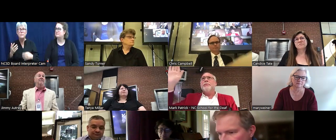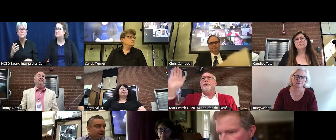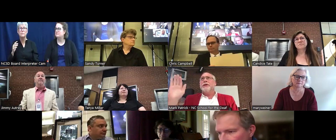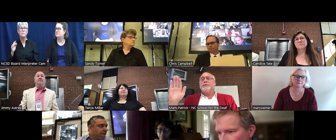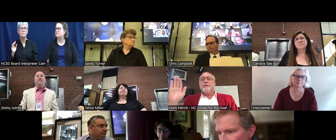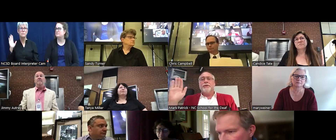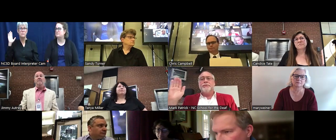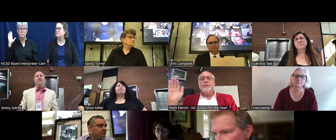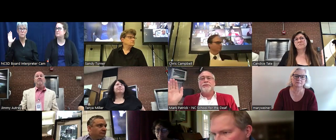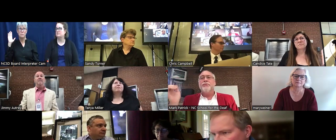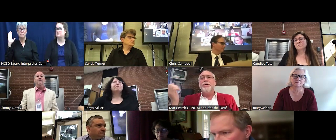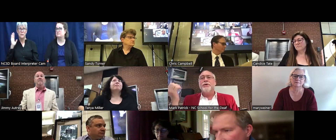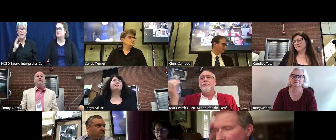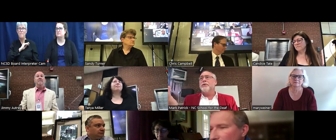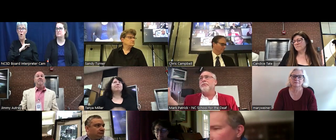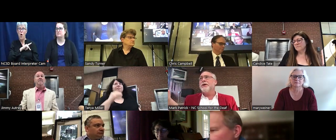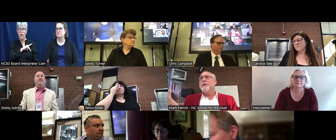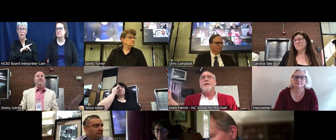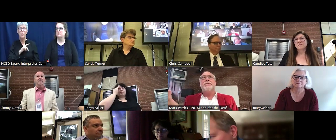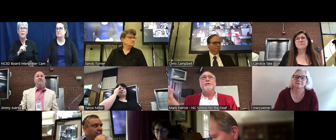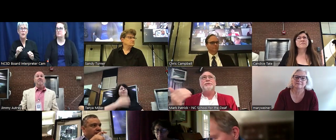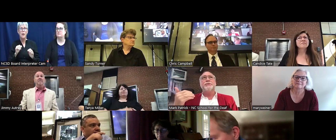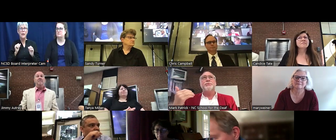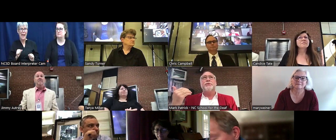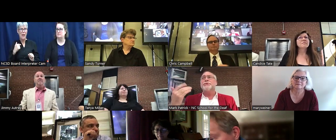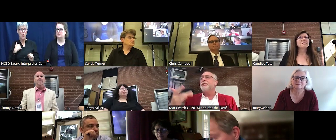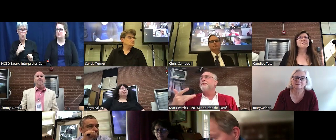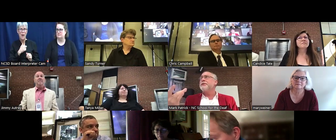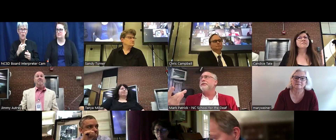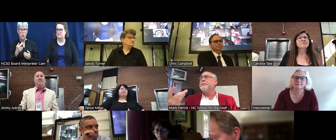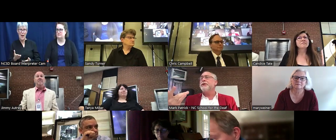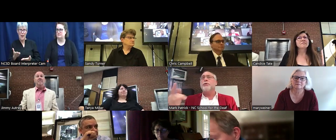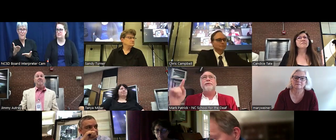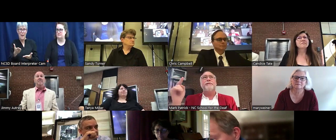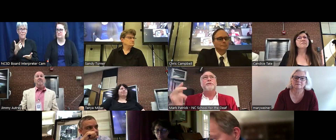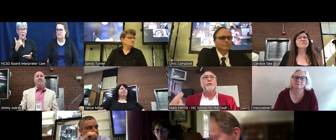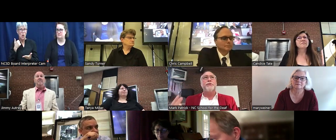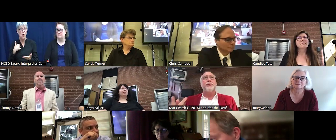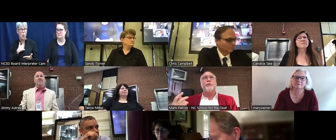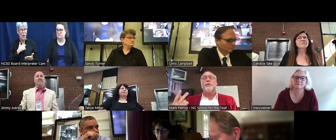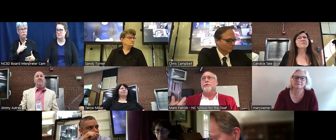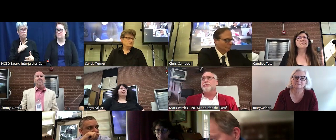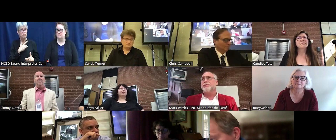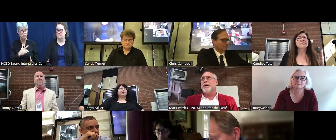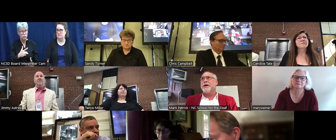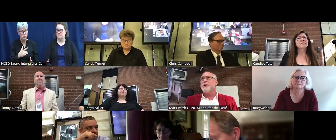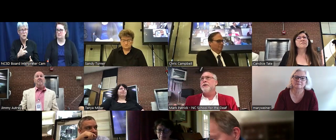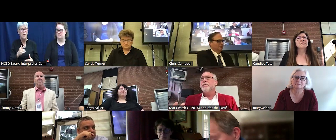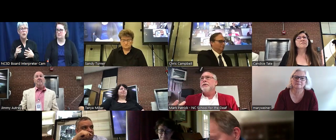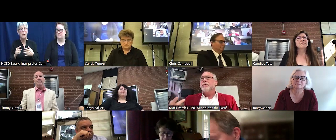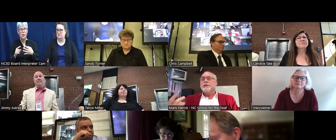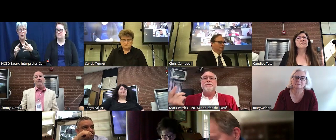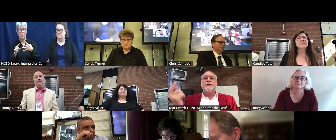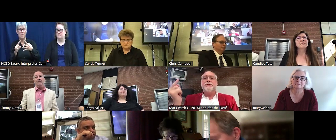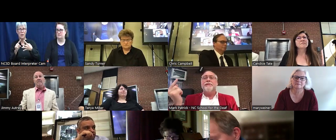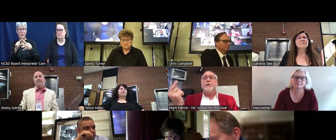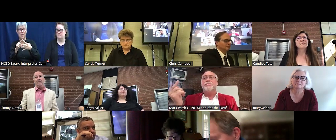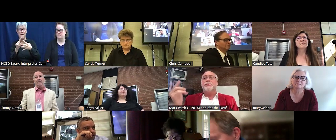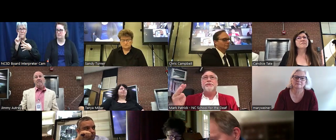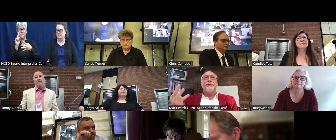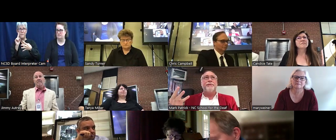I would like to see if we could make a recommendation, since we are typically meeting on the first and third Thursday, since